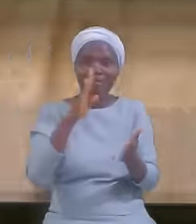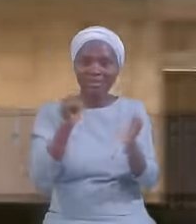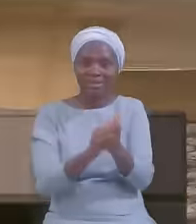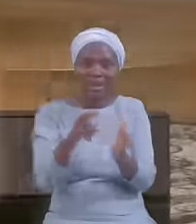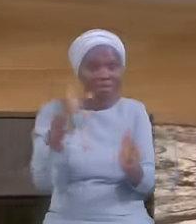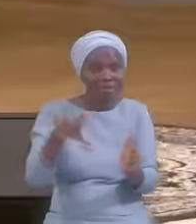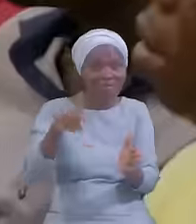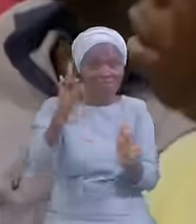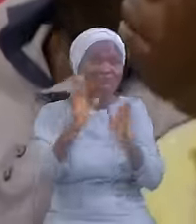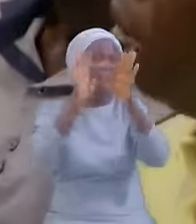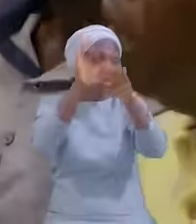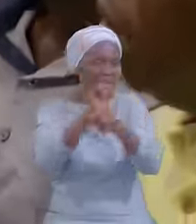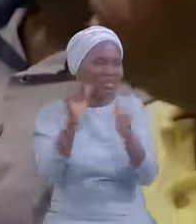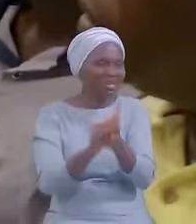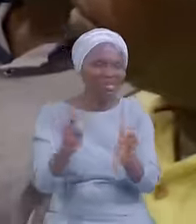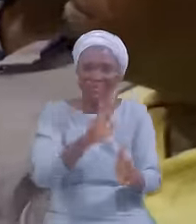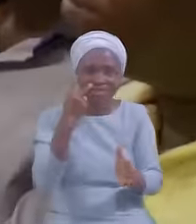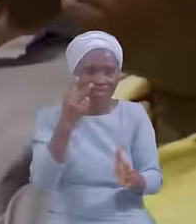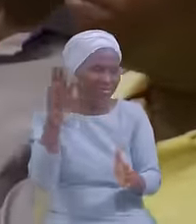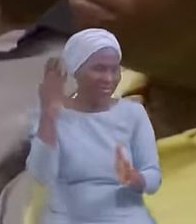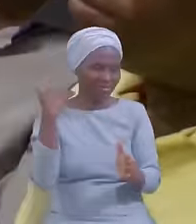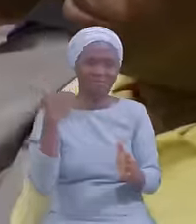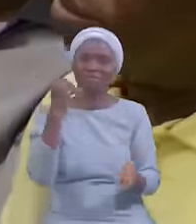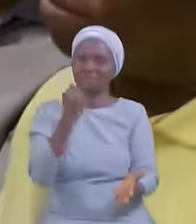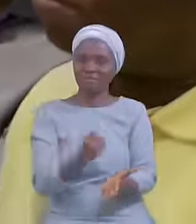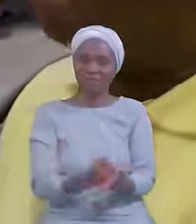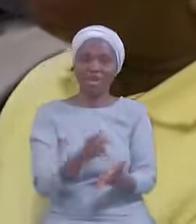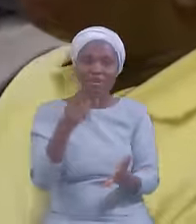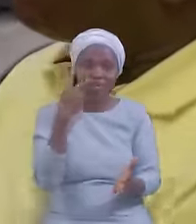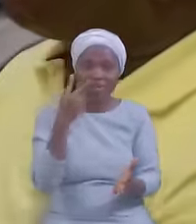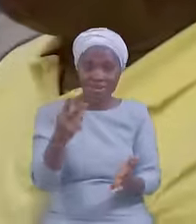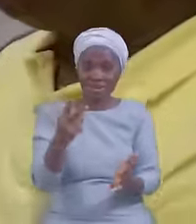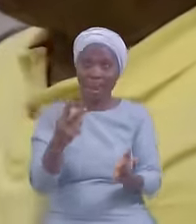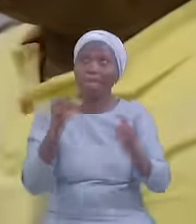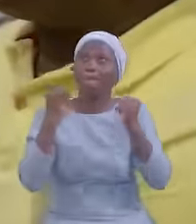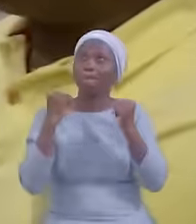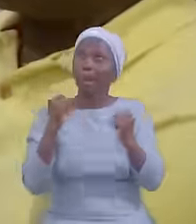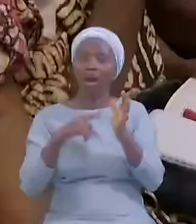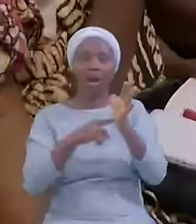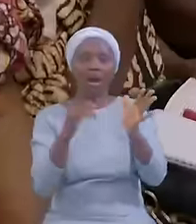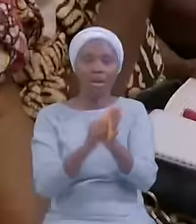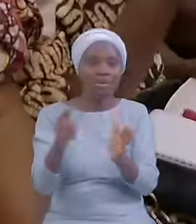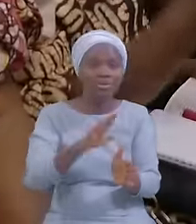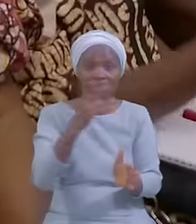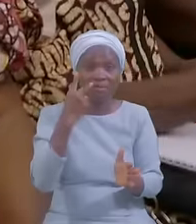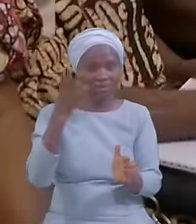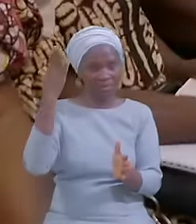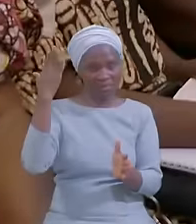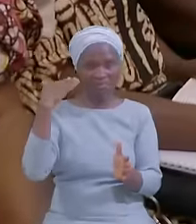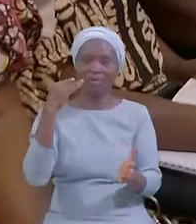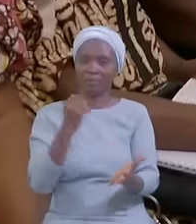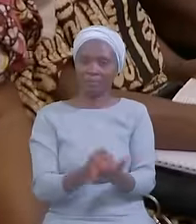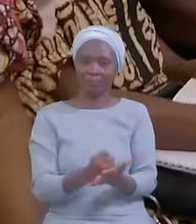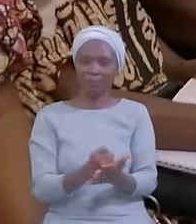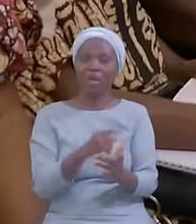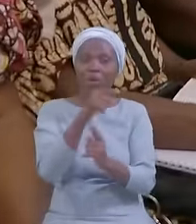you have never seen. You'll see power manifestation you never saw. When you believe